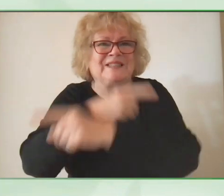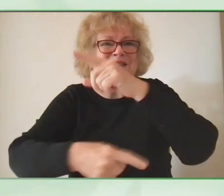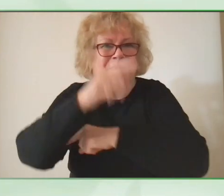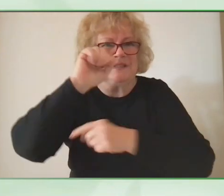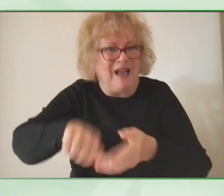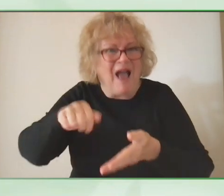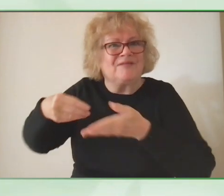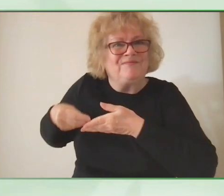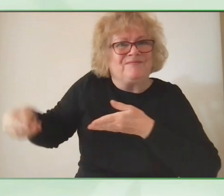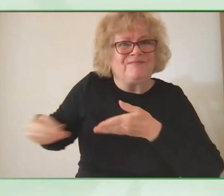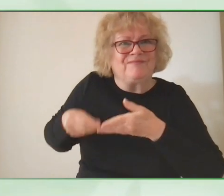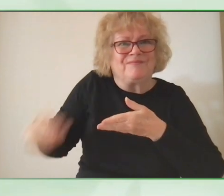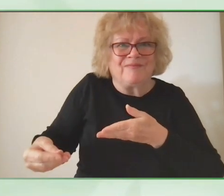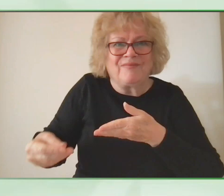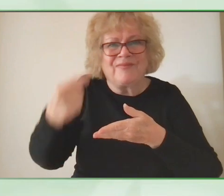rigorous intellectual